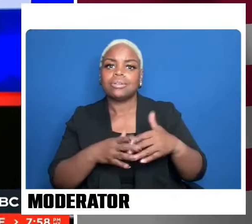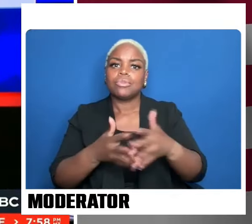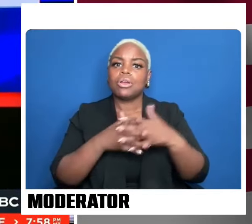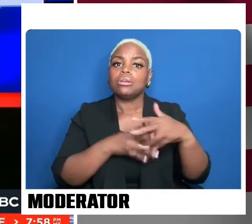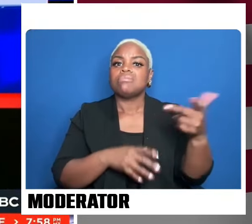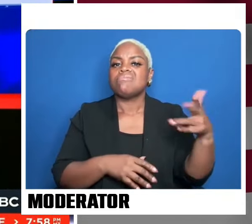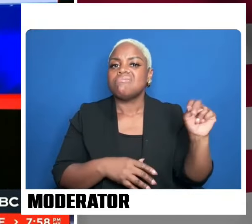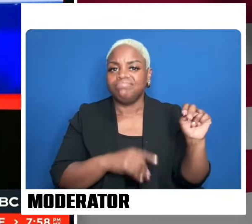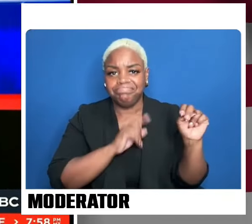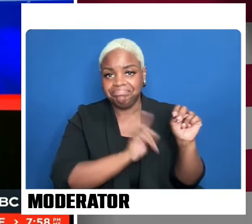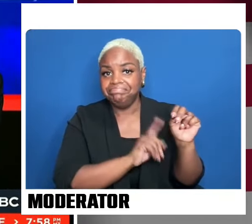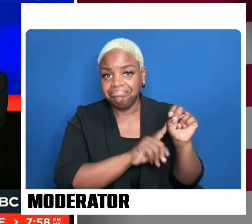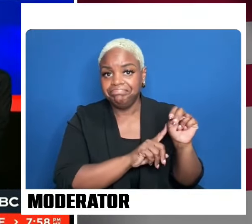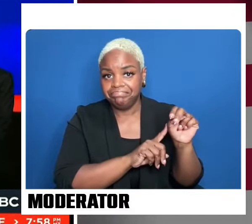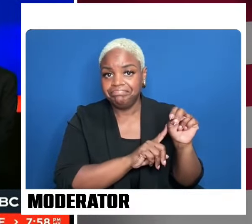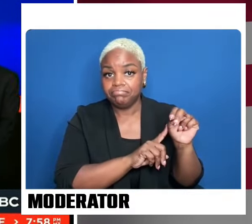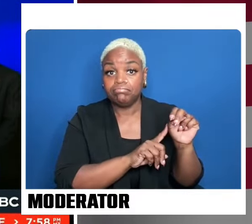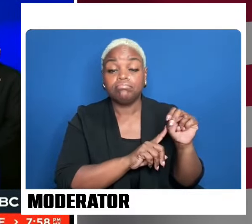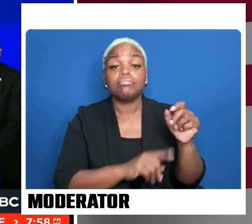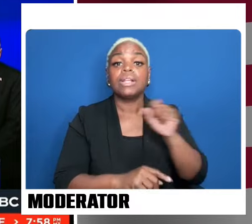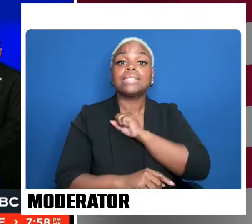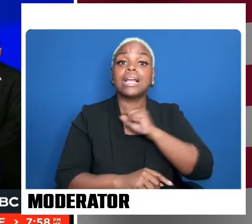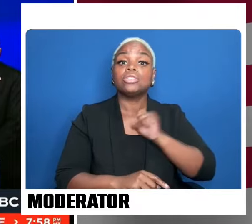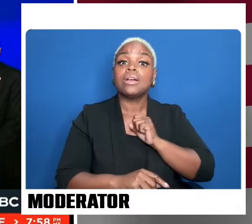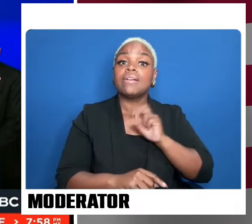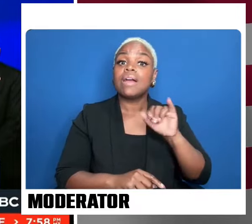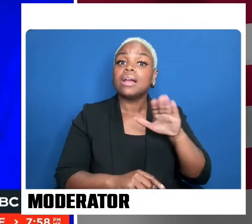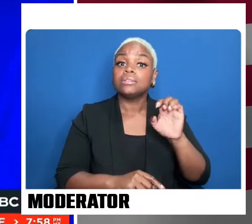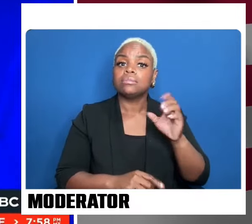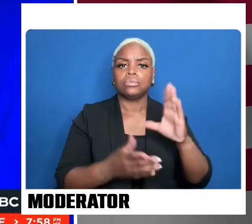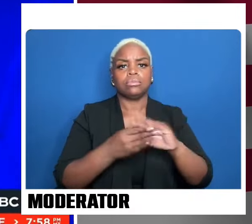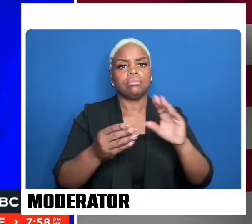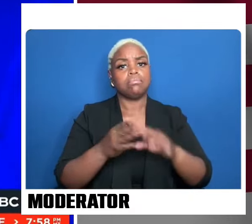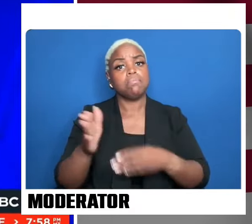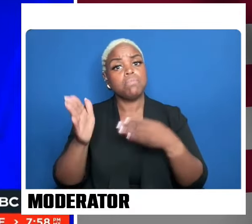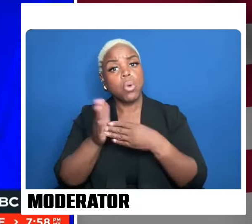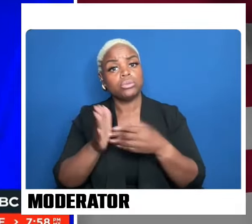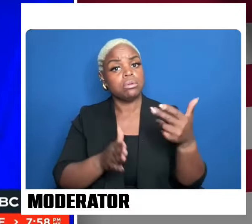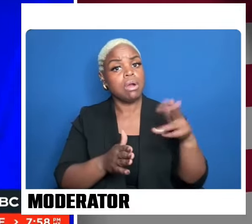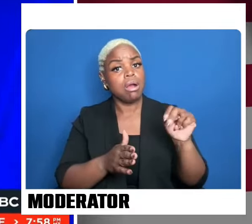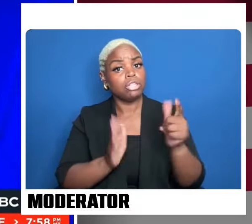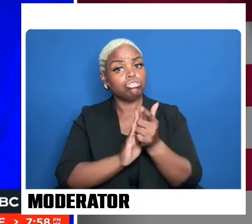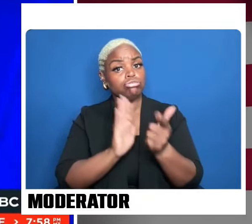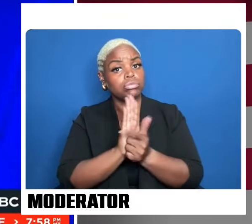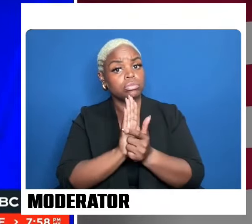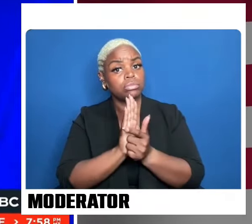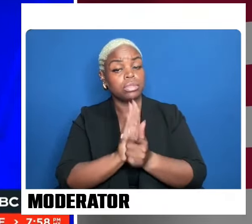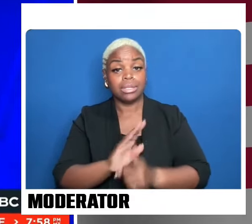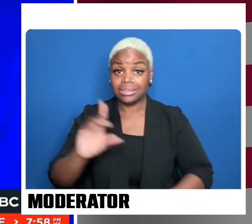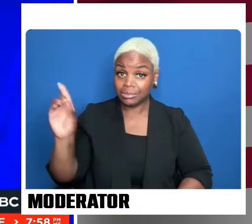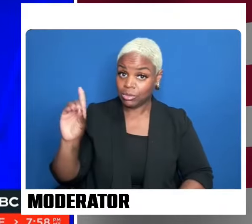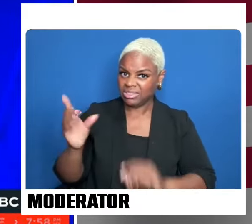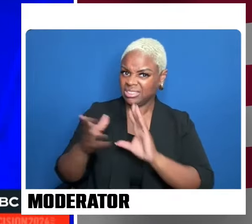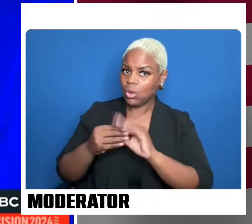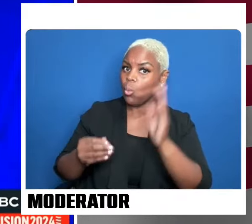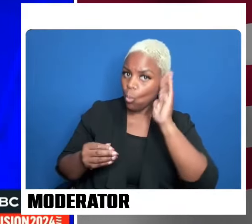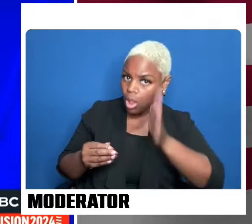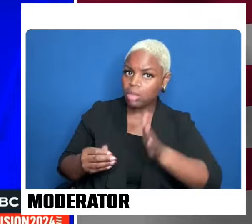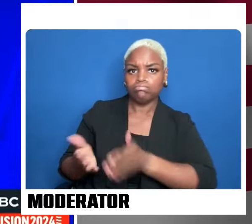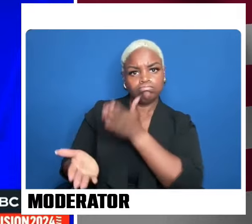Democrats claim would curb gun violence. You oppose red flag gun laws and legislation to ban certain semi-automatic